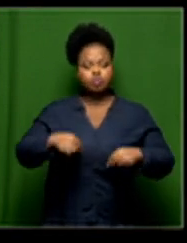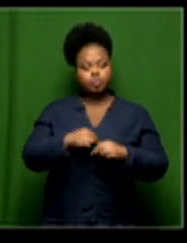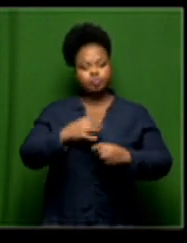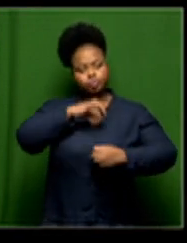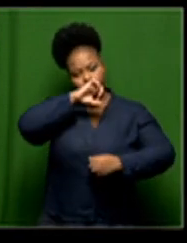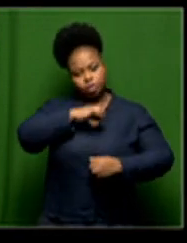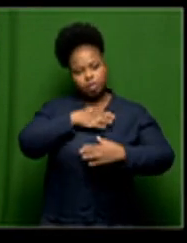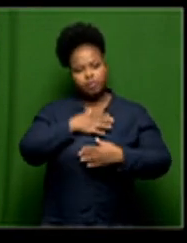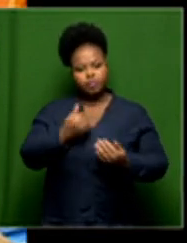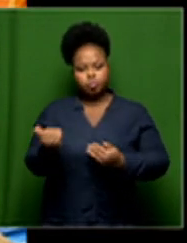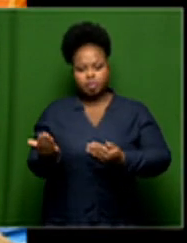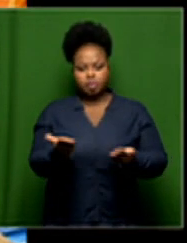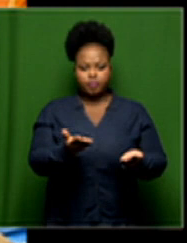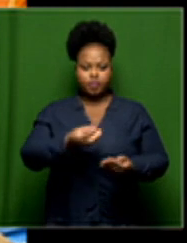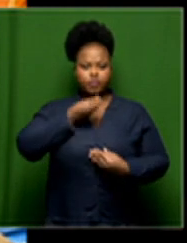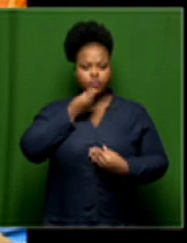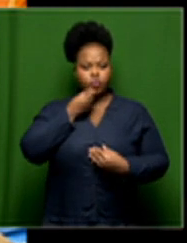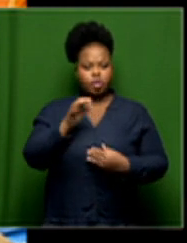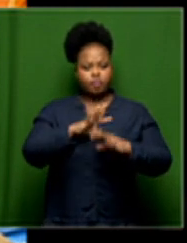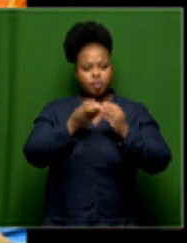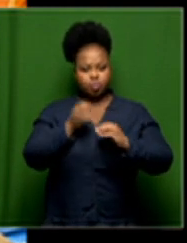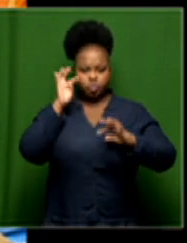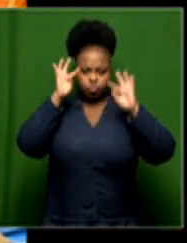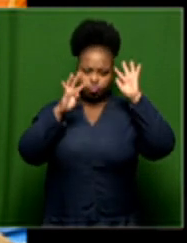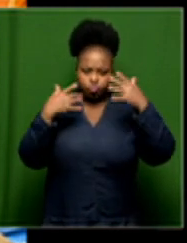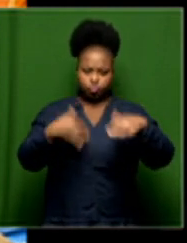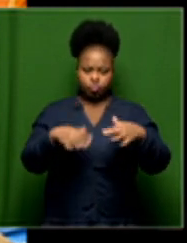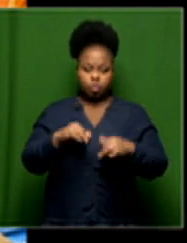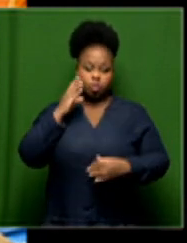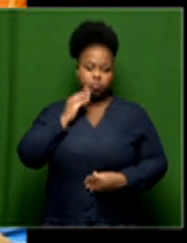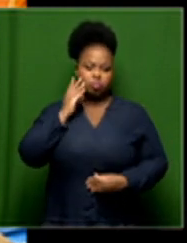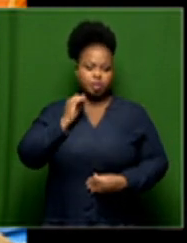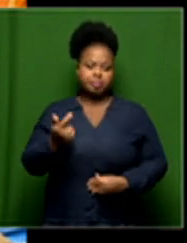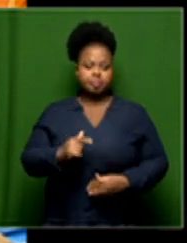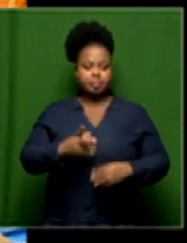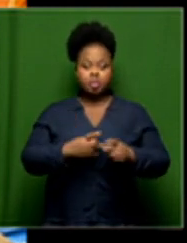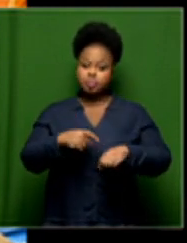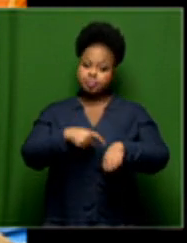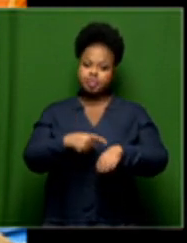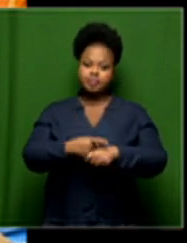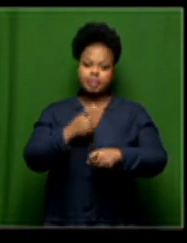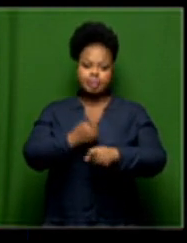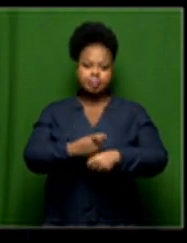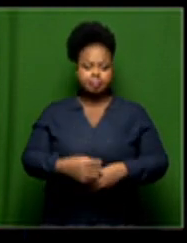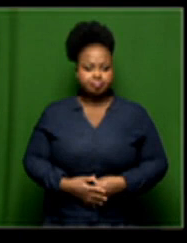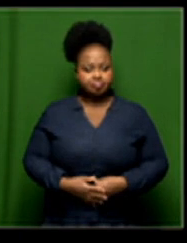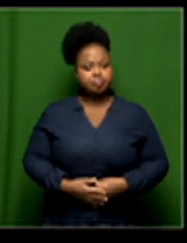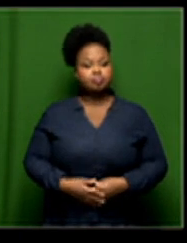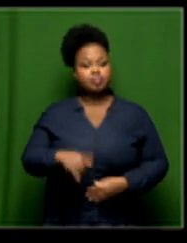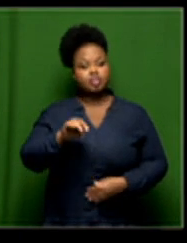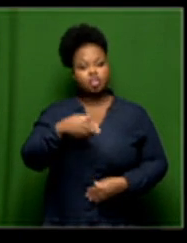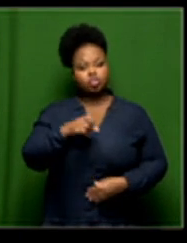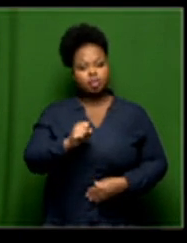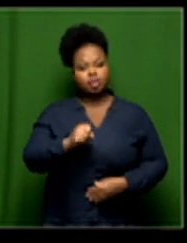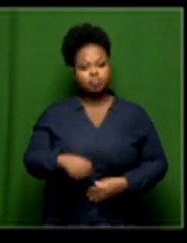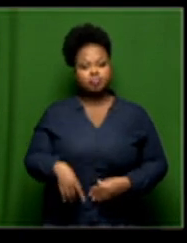cooking and serving food in a way that is all about creating an entire experience, especially during this difficult period. Well, Tasha,